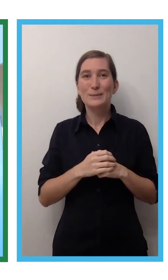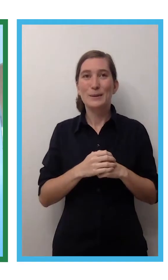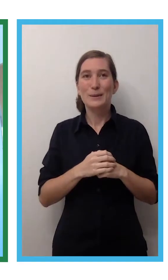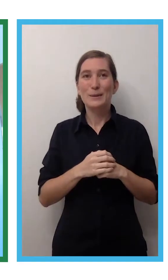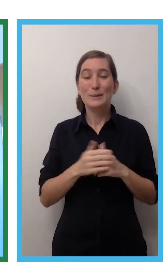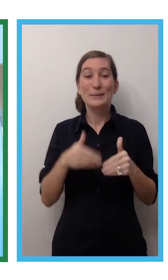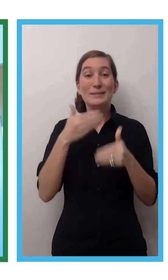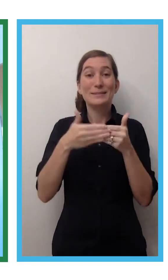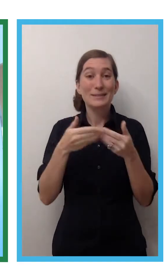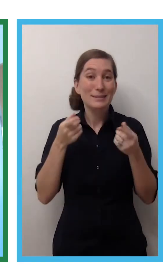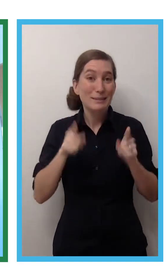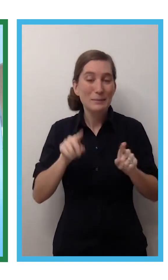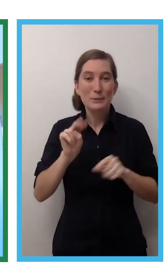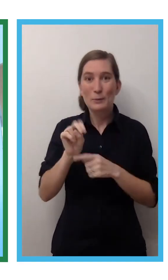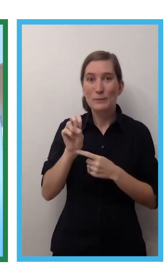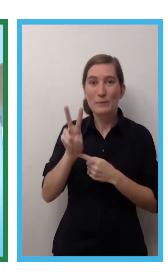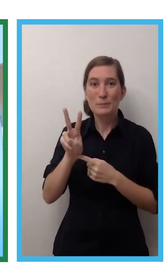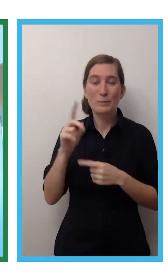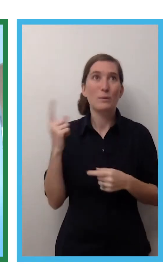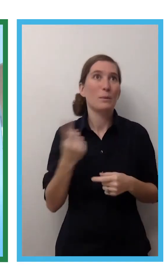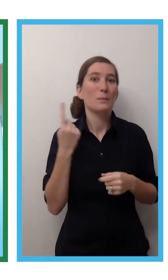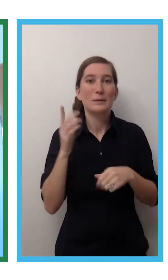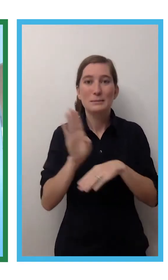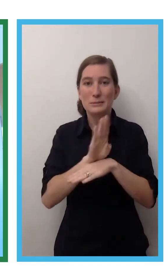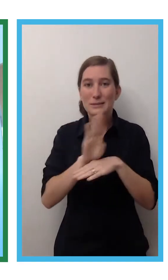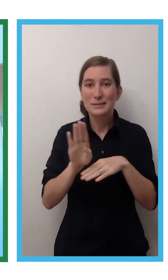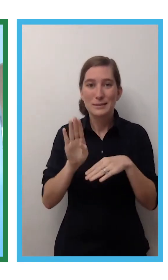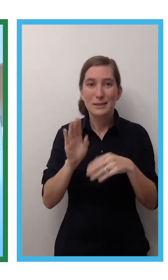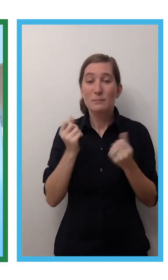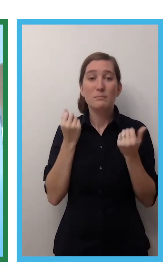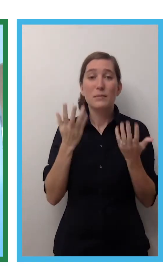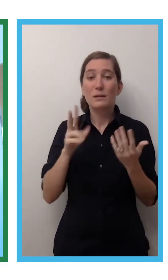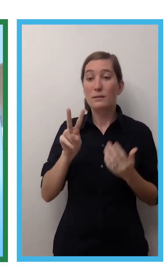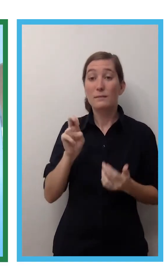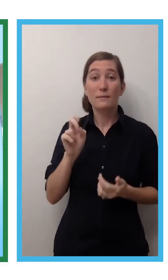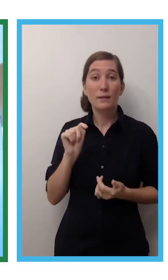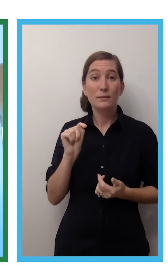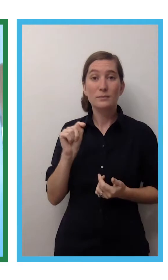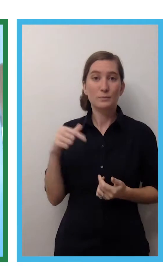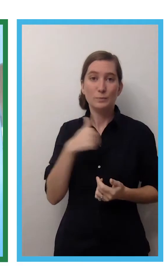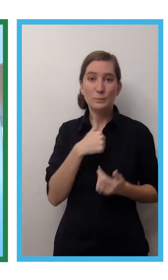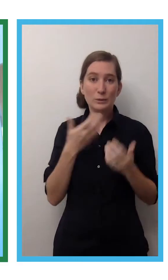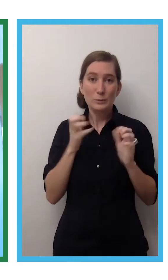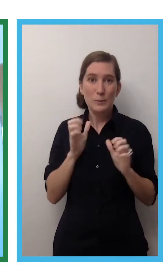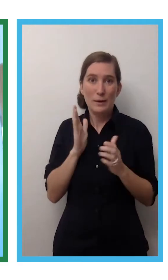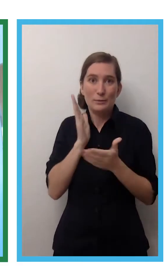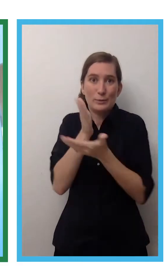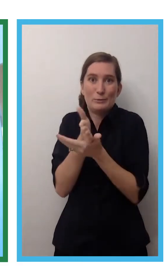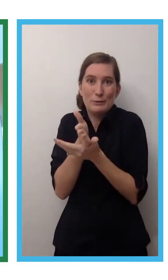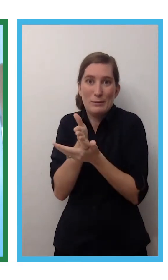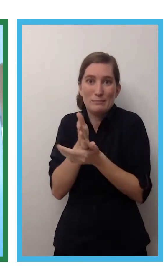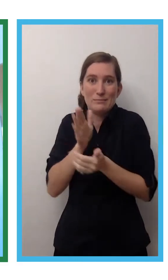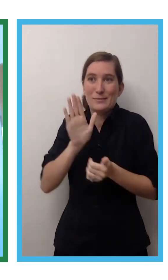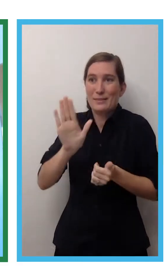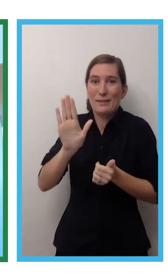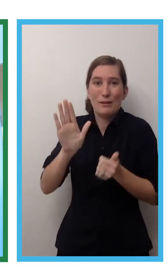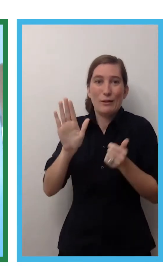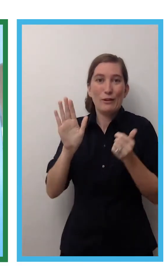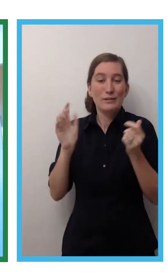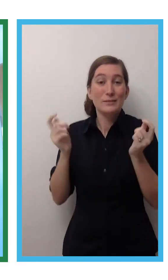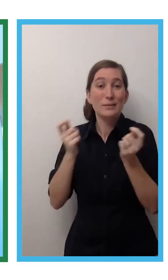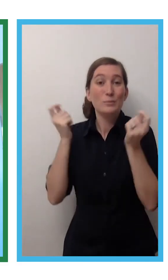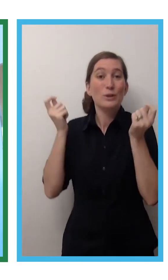always busy for many veterans, and we certainly didn't want to intrude on those particular ceremonies and all of the